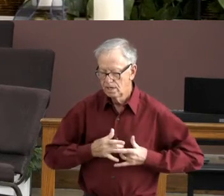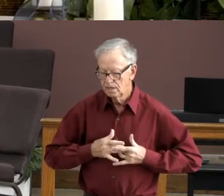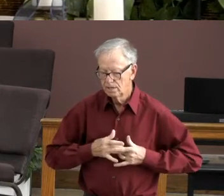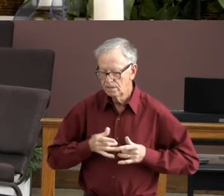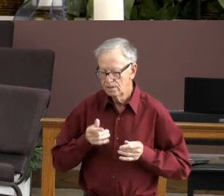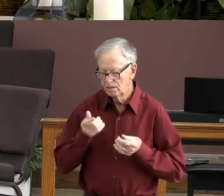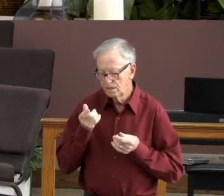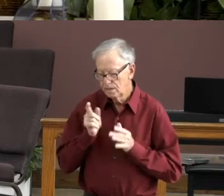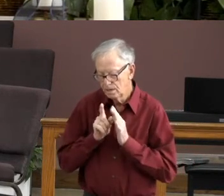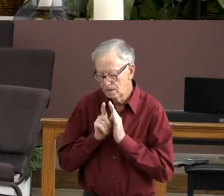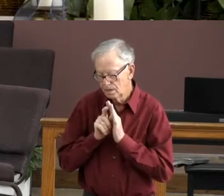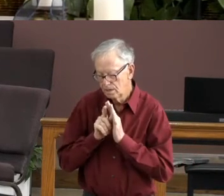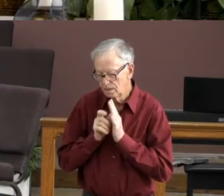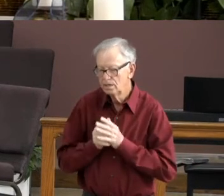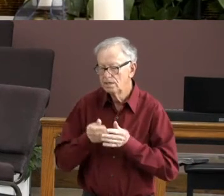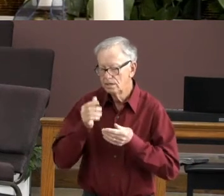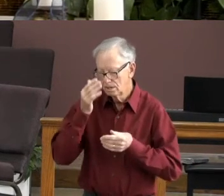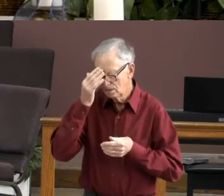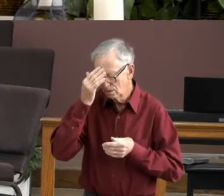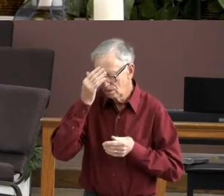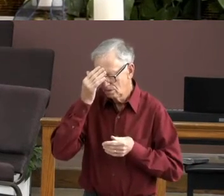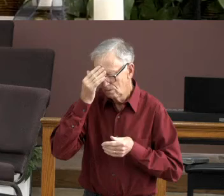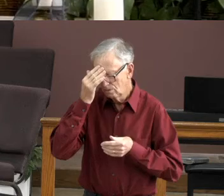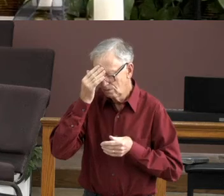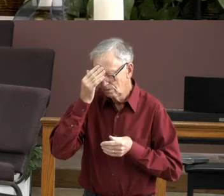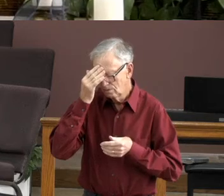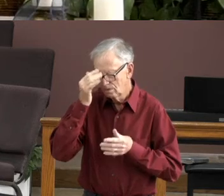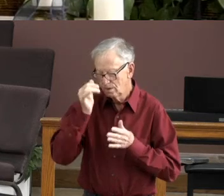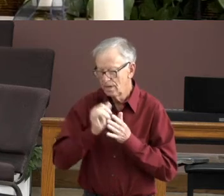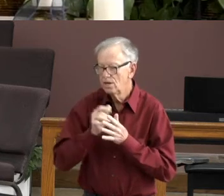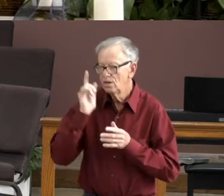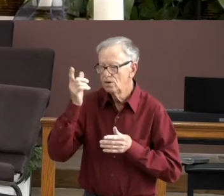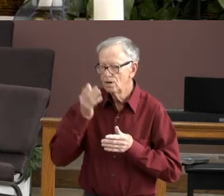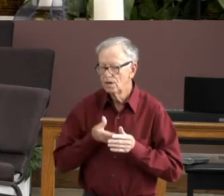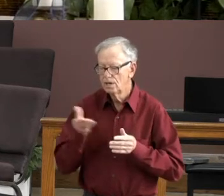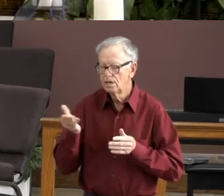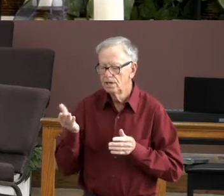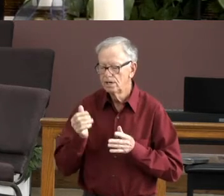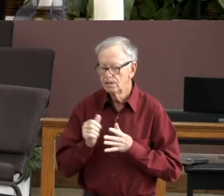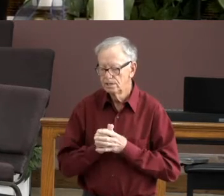moment, to know that you are here,